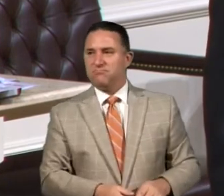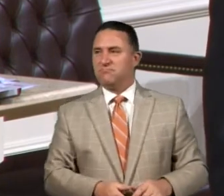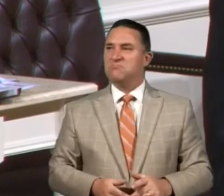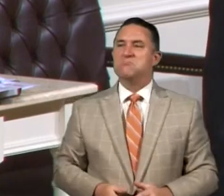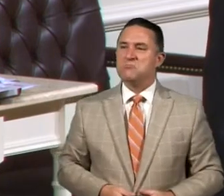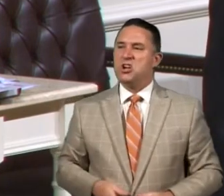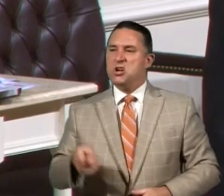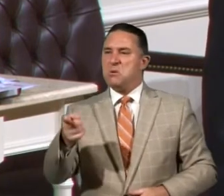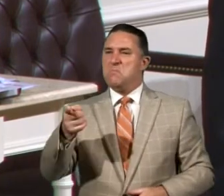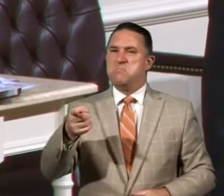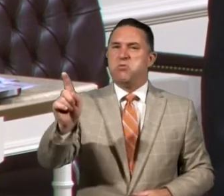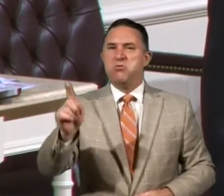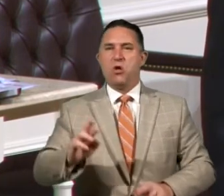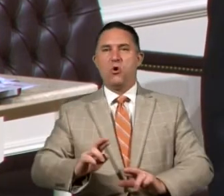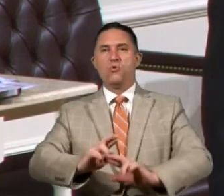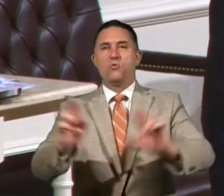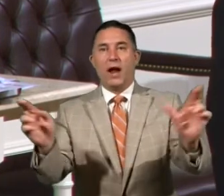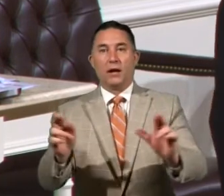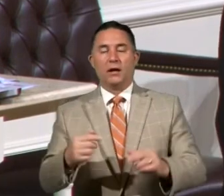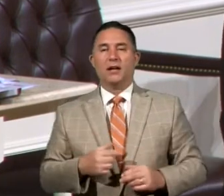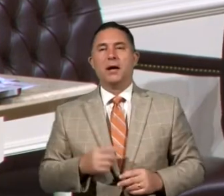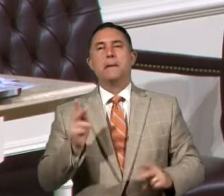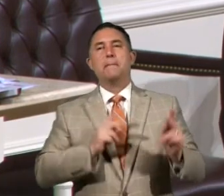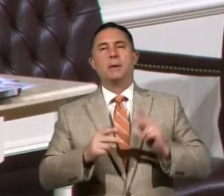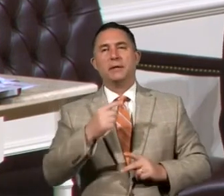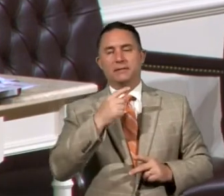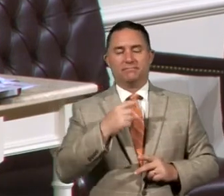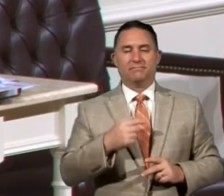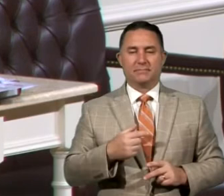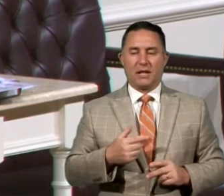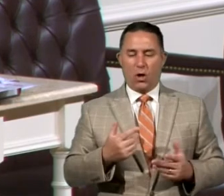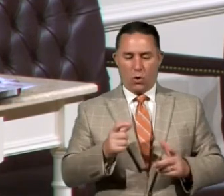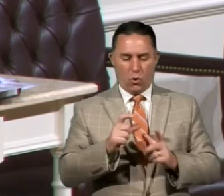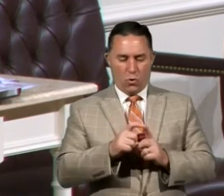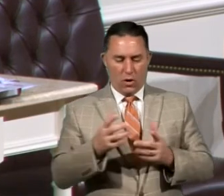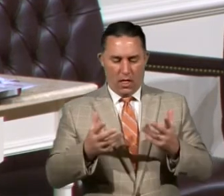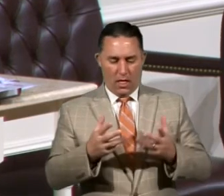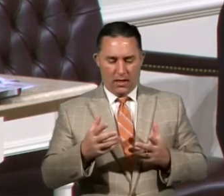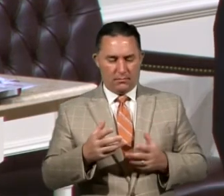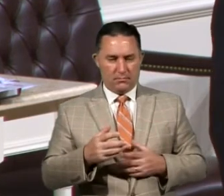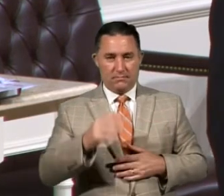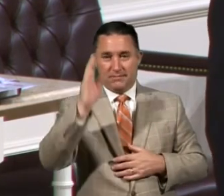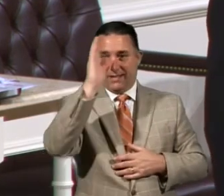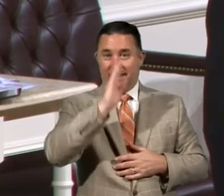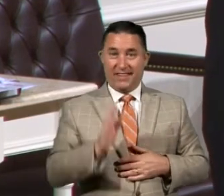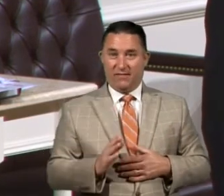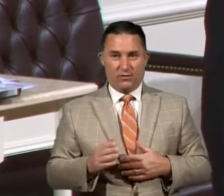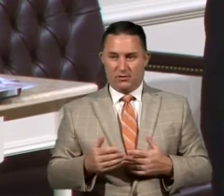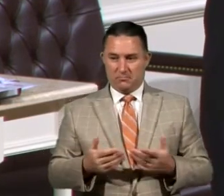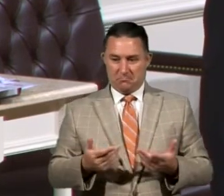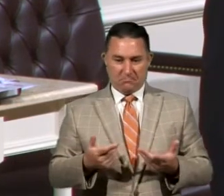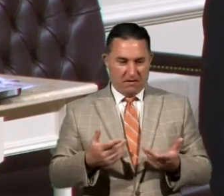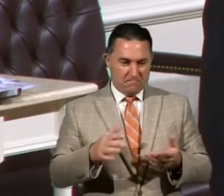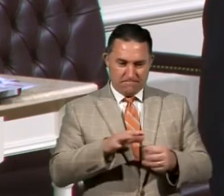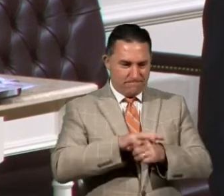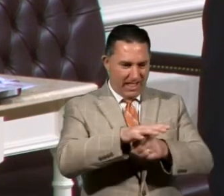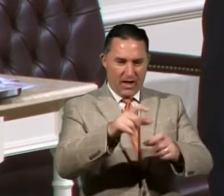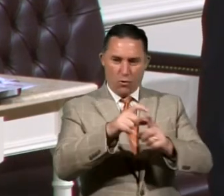go. And I've heard people say I was at a loss for words. I've never been at a loss for words.